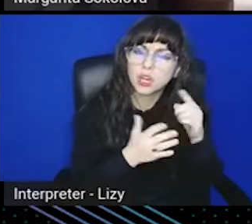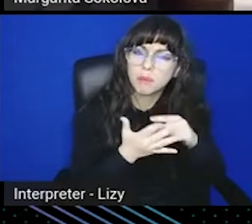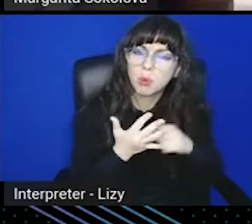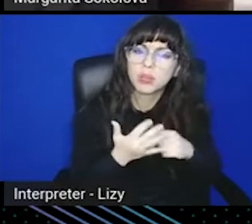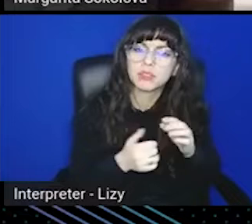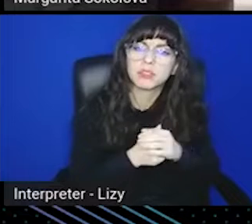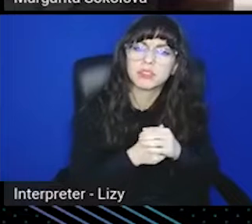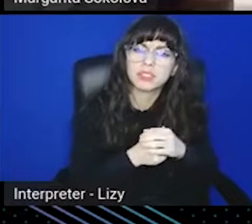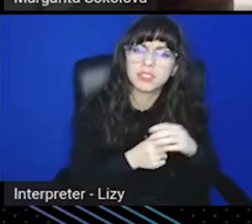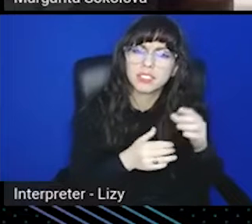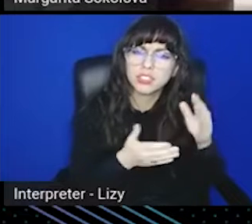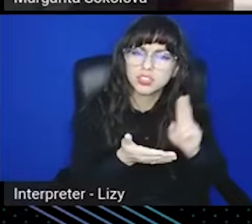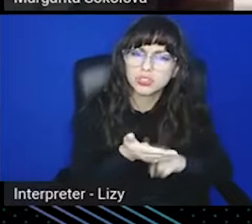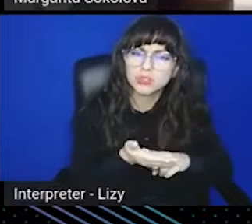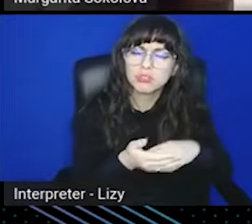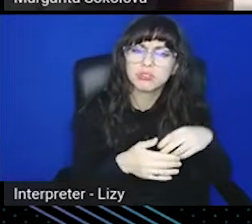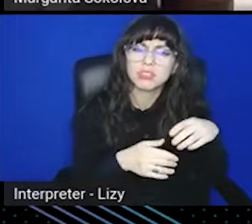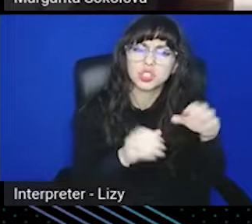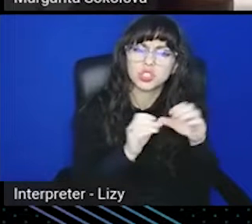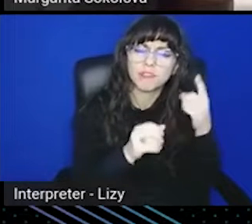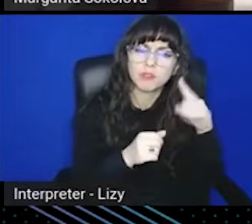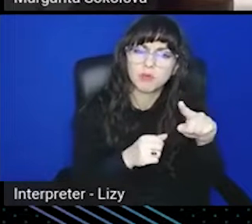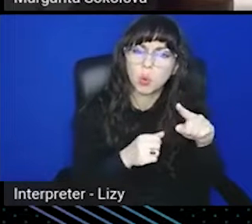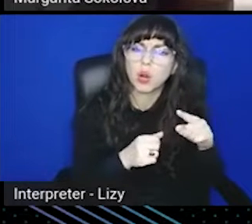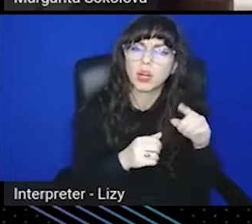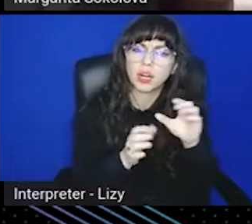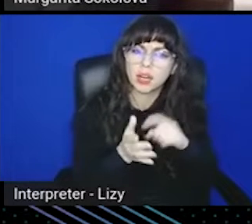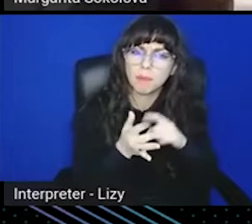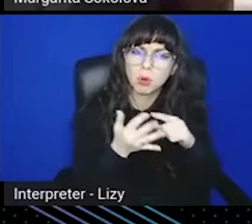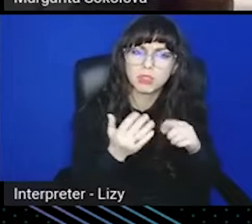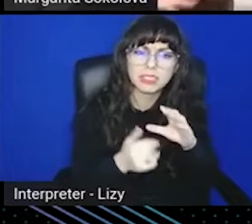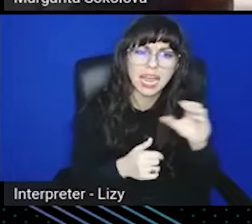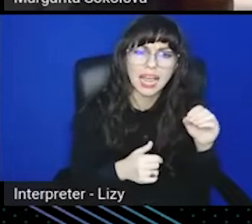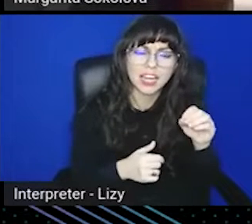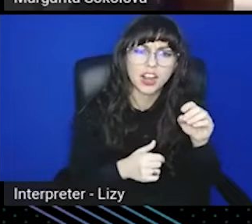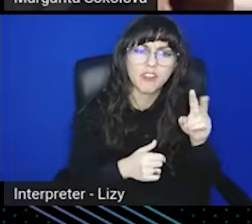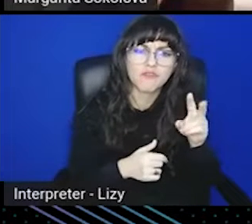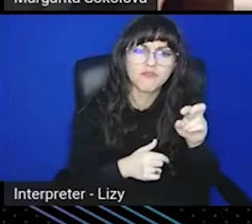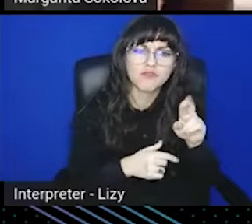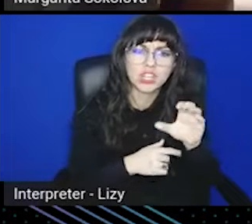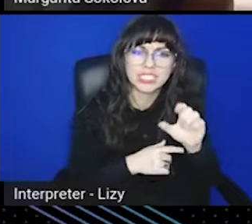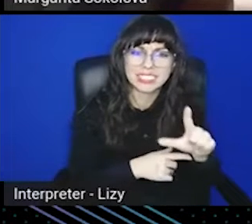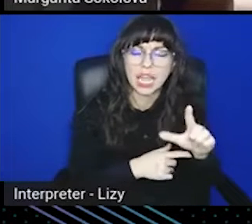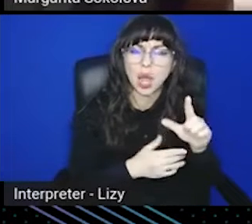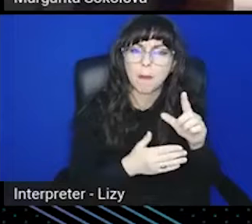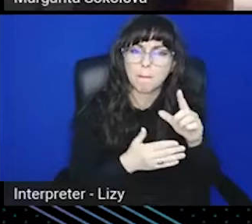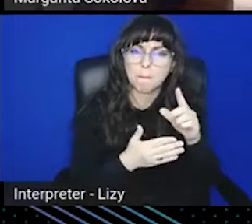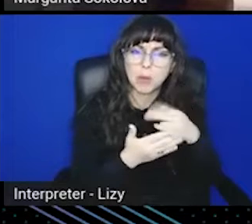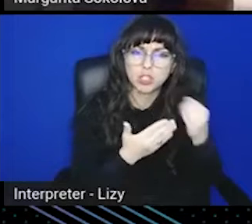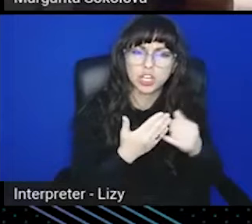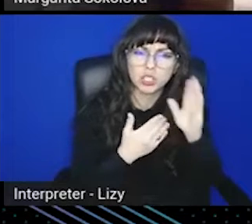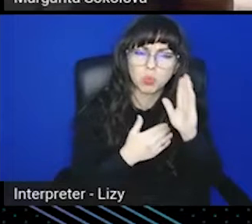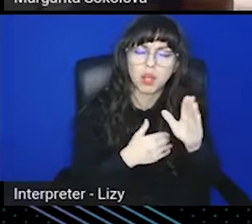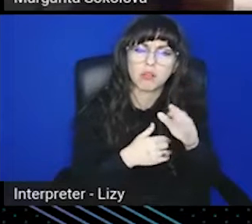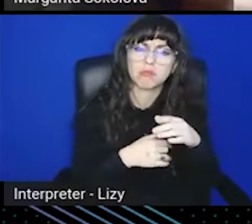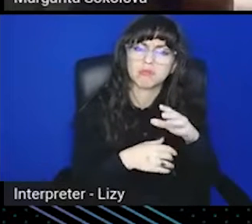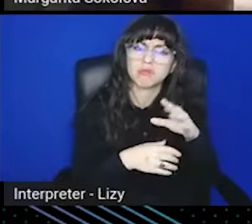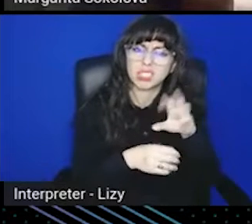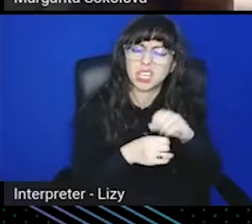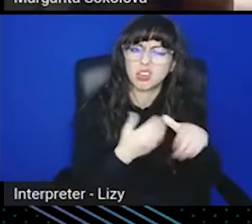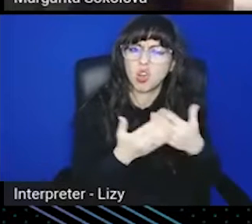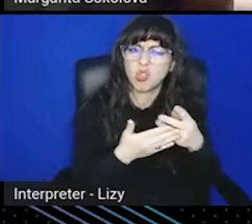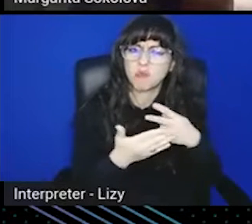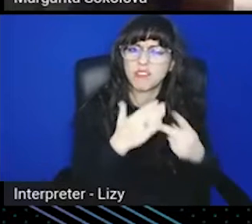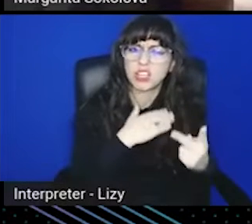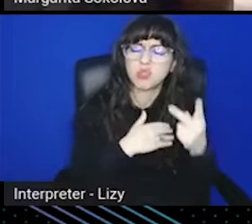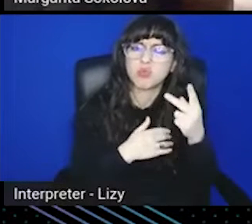preview environments, and the Vercel project that will contain all of the preview deployments. So I'll deploy